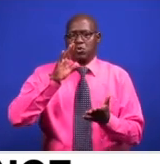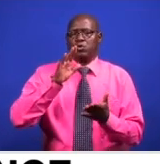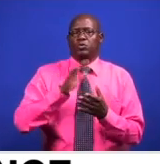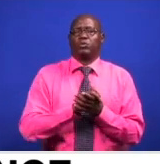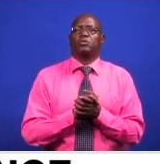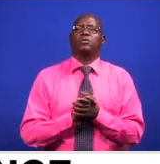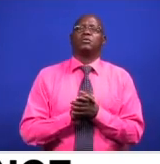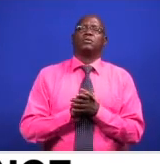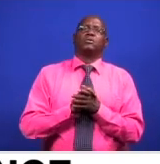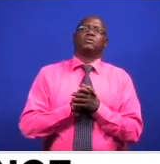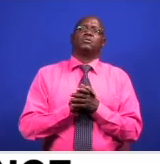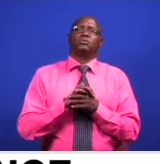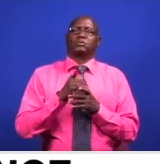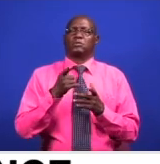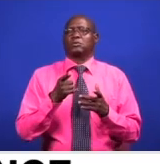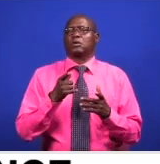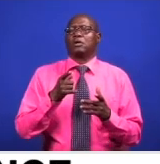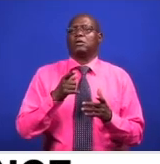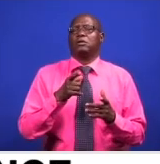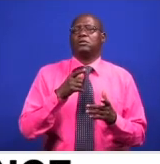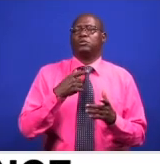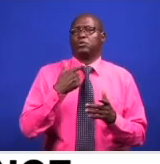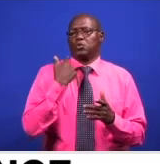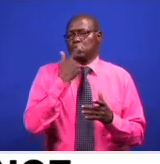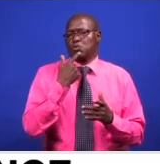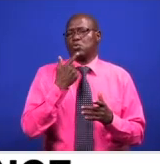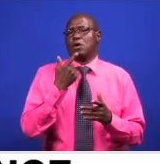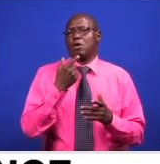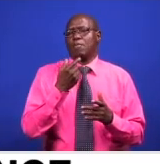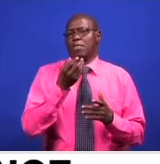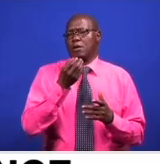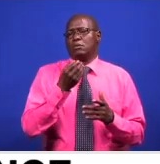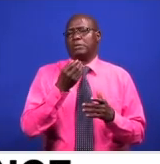and not depend on the ones that require rain, because some of them die really quickly once the rain is gone.